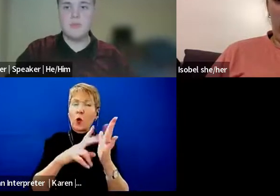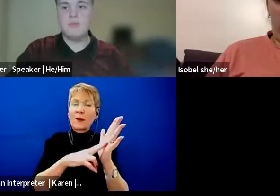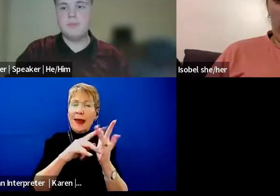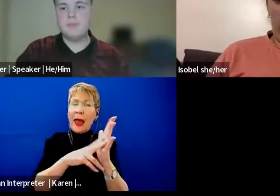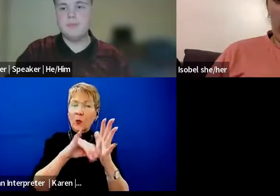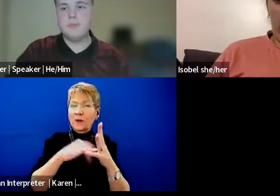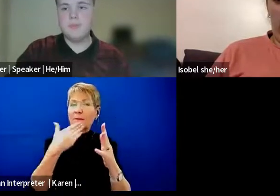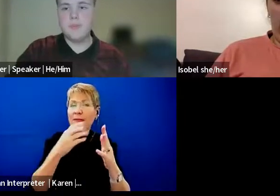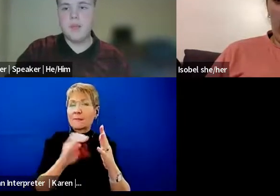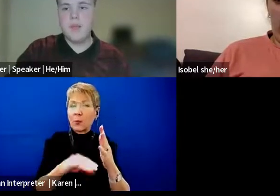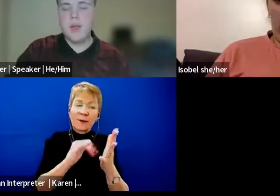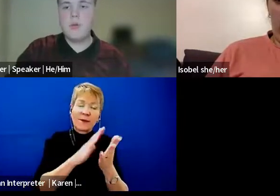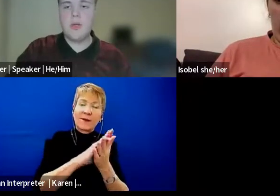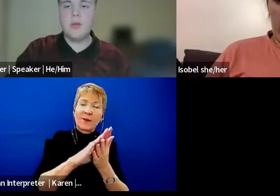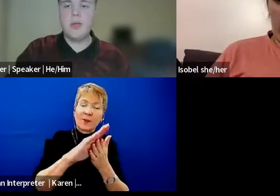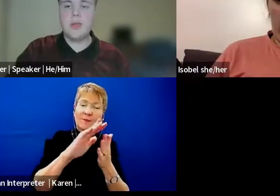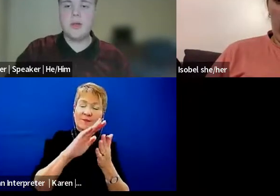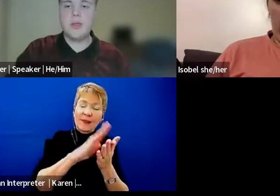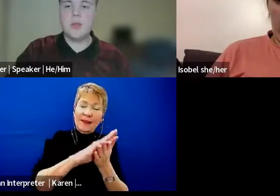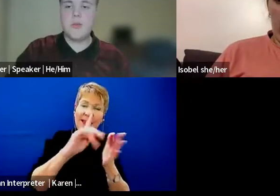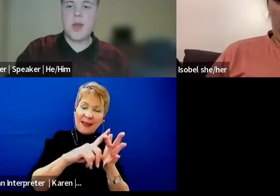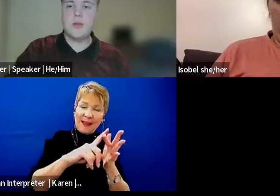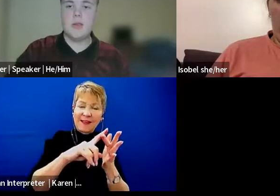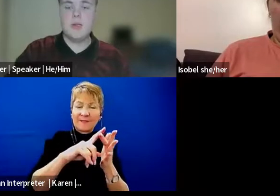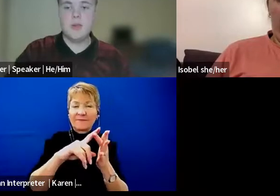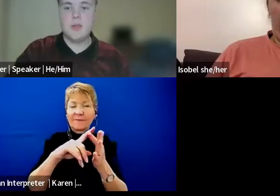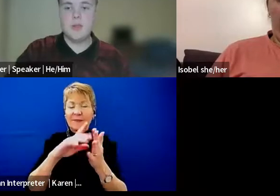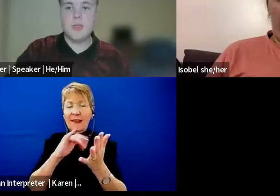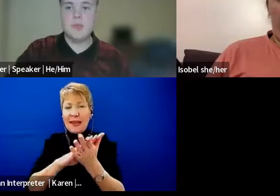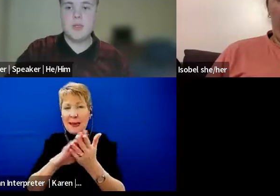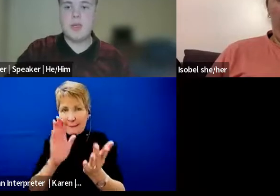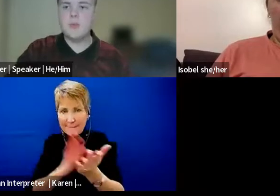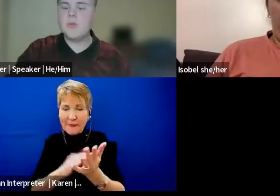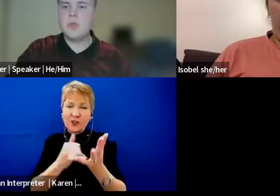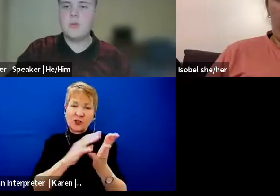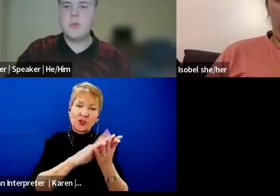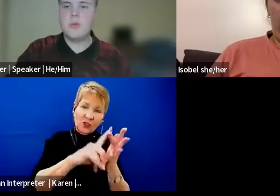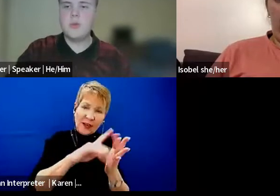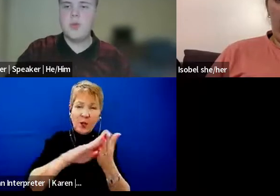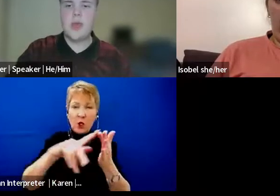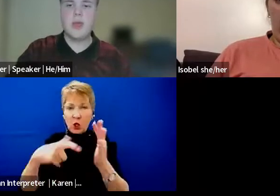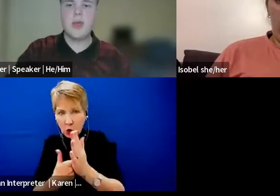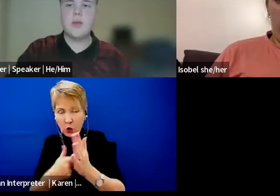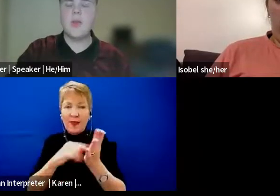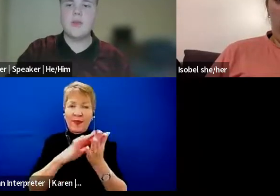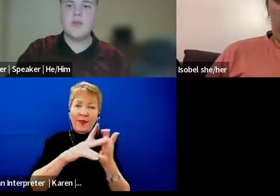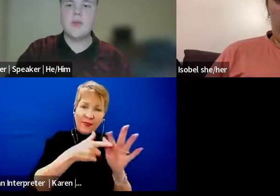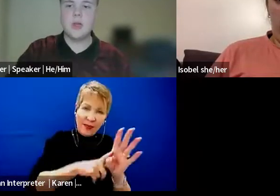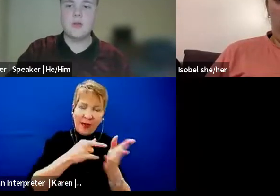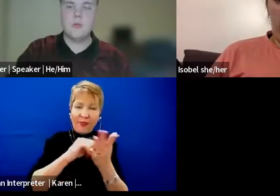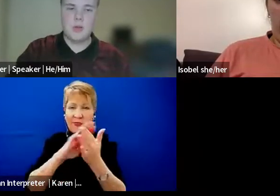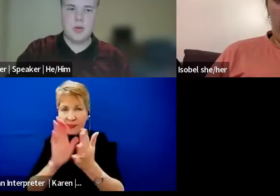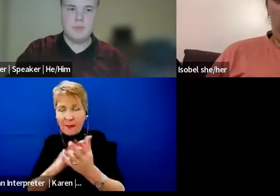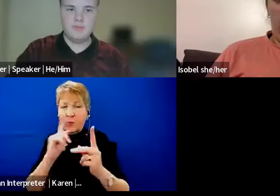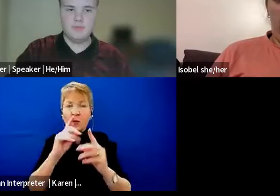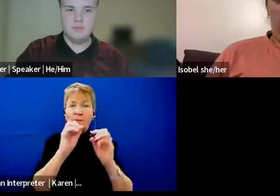etc. I would now like to ask each panelist to introduce themselves and also share with you the headline of their favorite